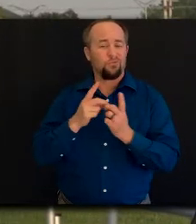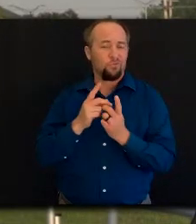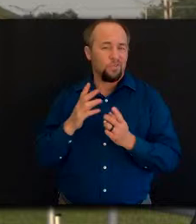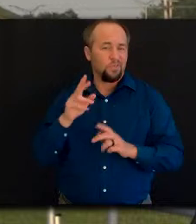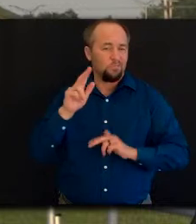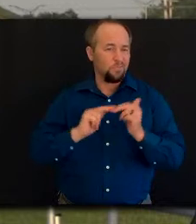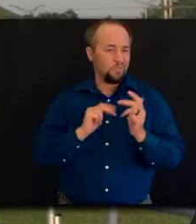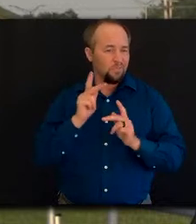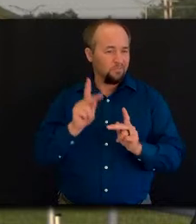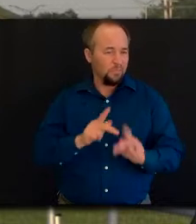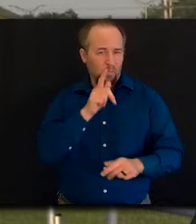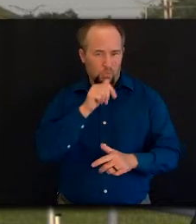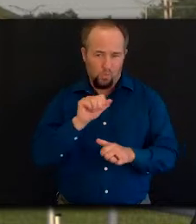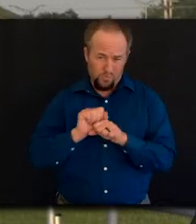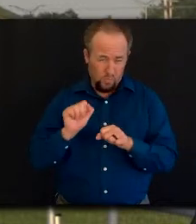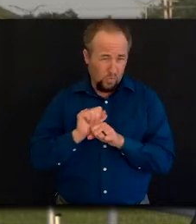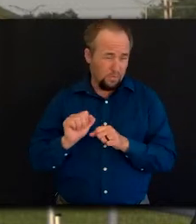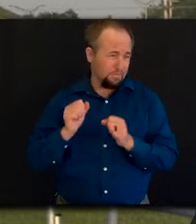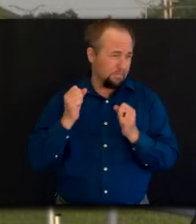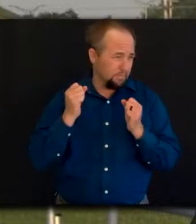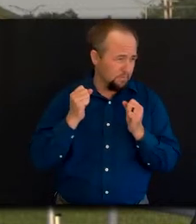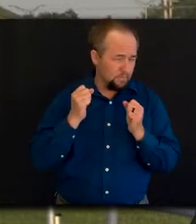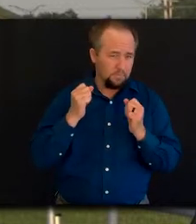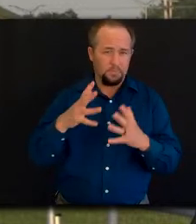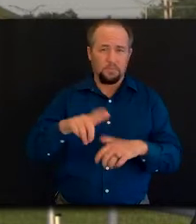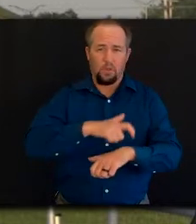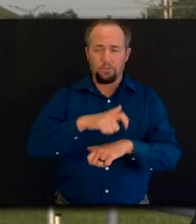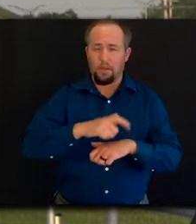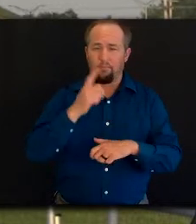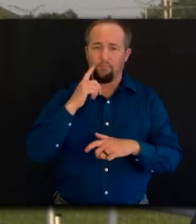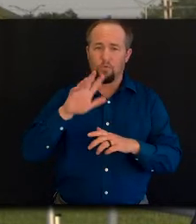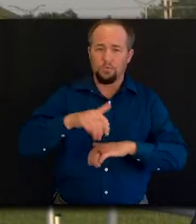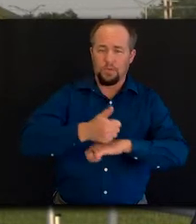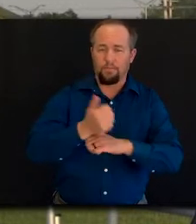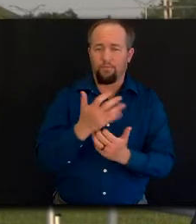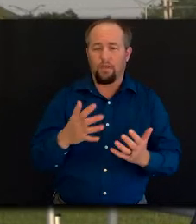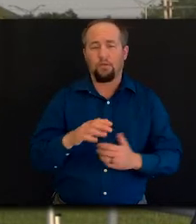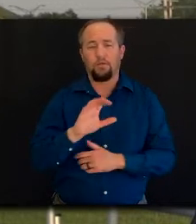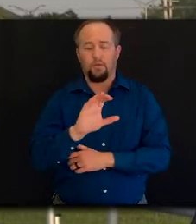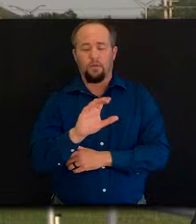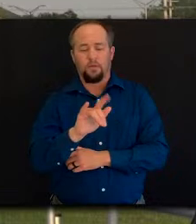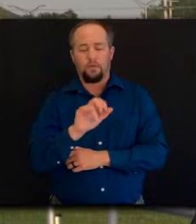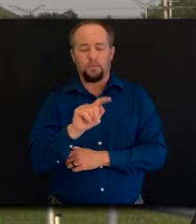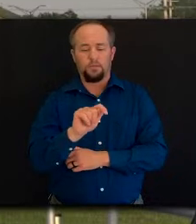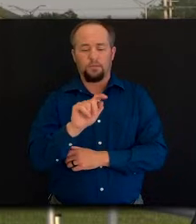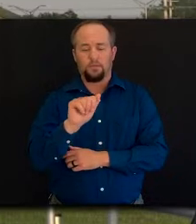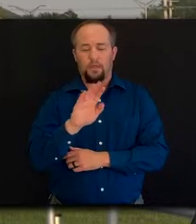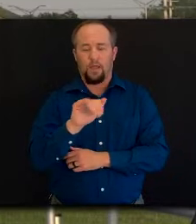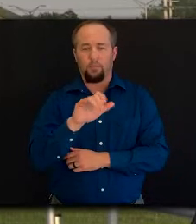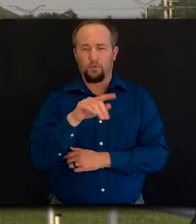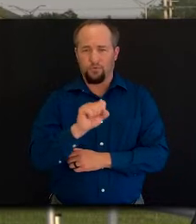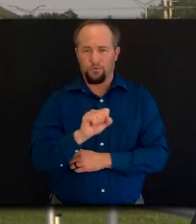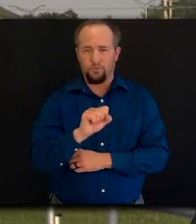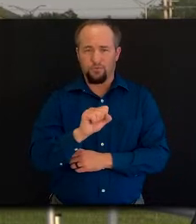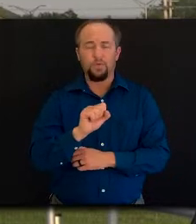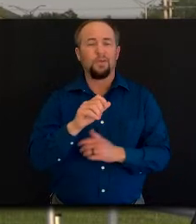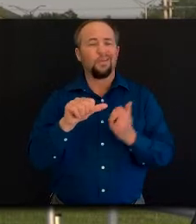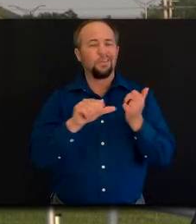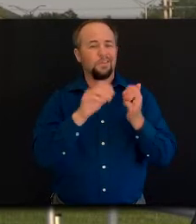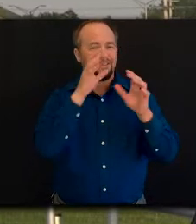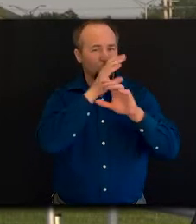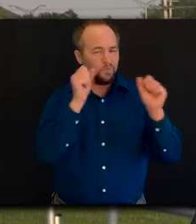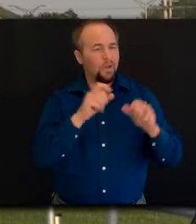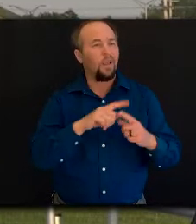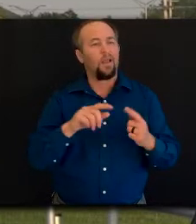have worked diligently coordinating tonight's ceremony. Mr. Clint Albers, Assistant Superintendent of Secondary Schools, and Mrs.